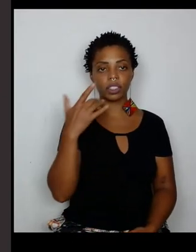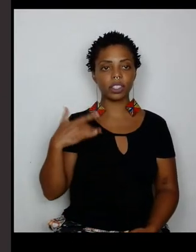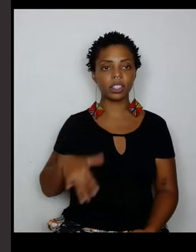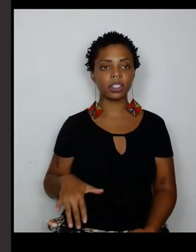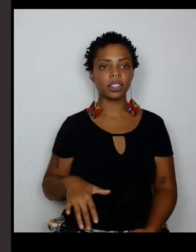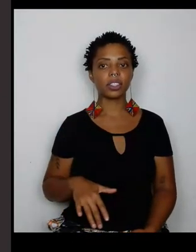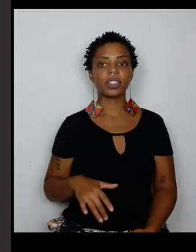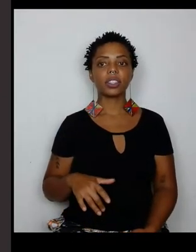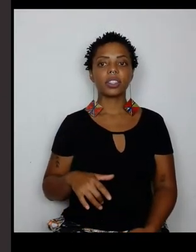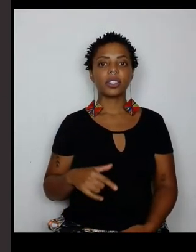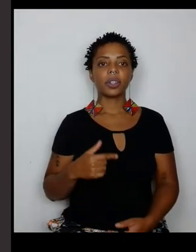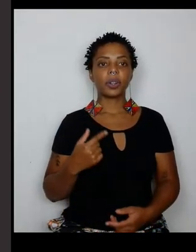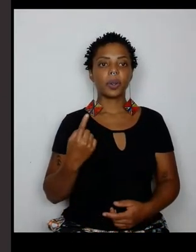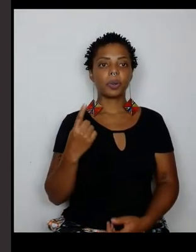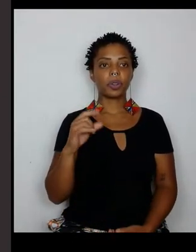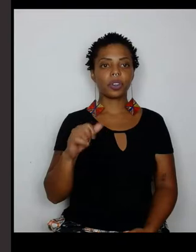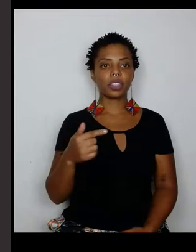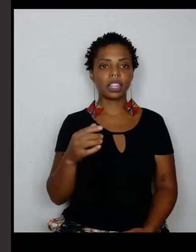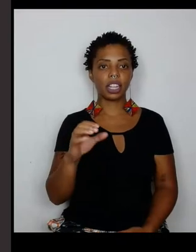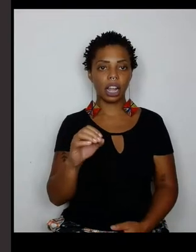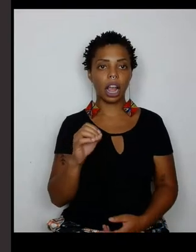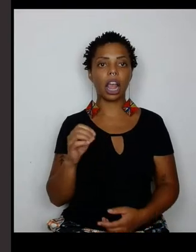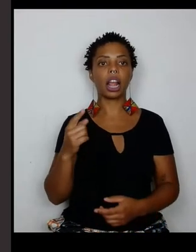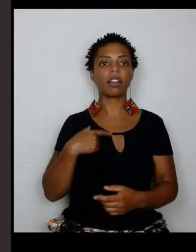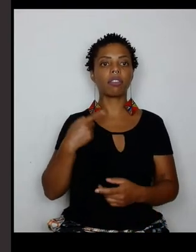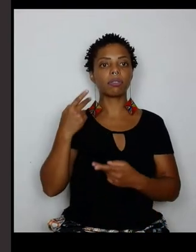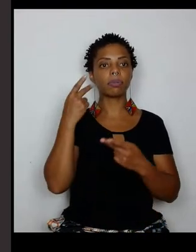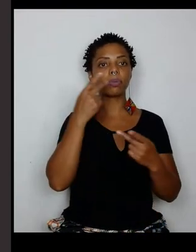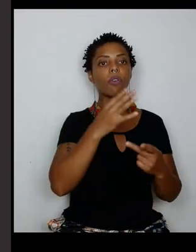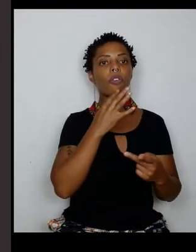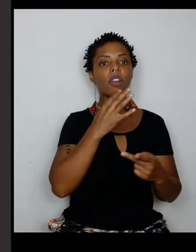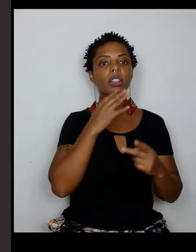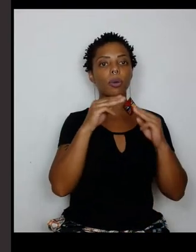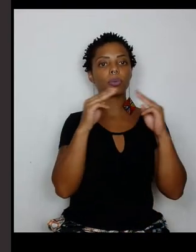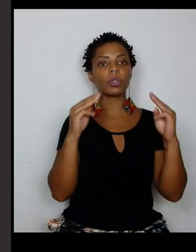museum of fine rocks boston to see the picture next slide